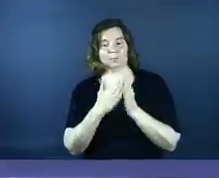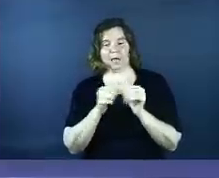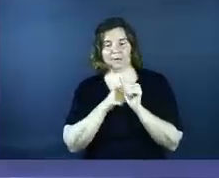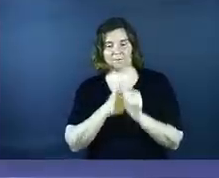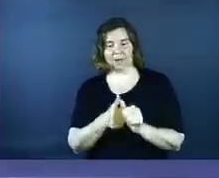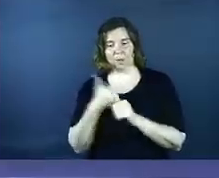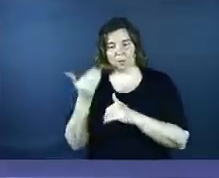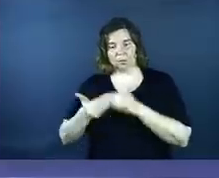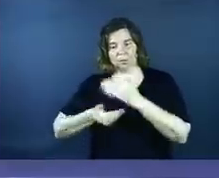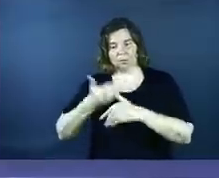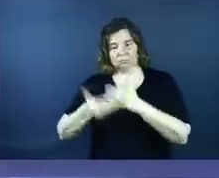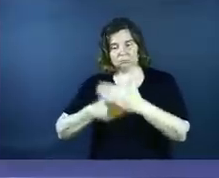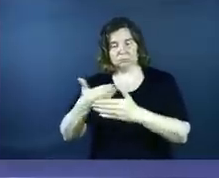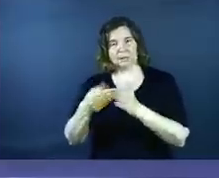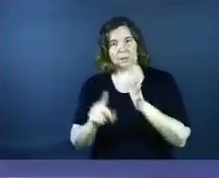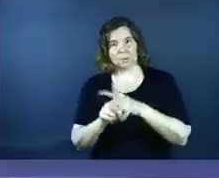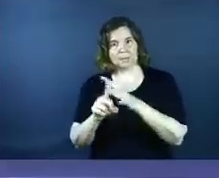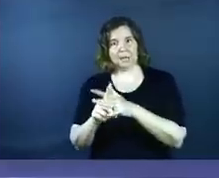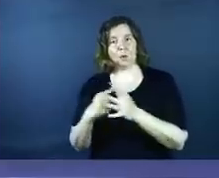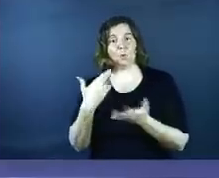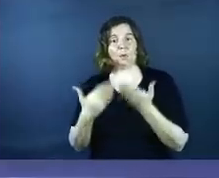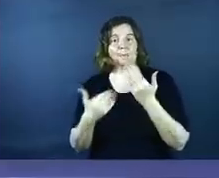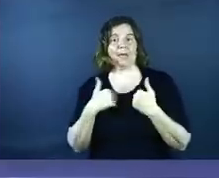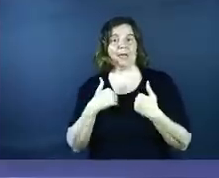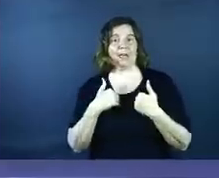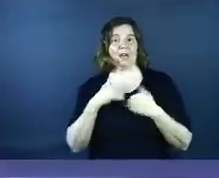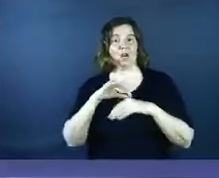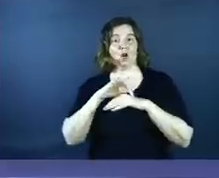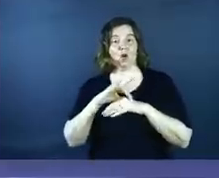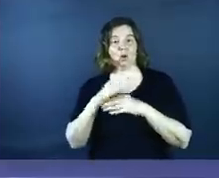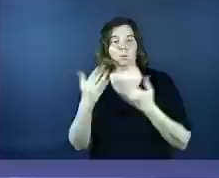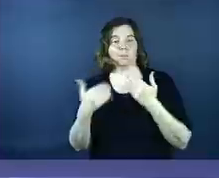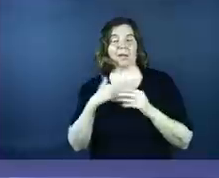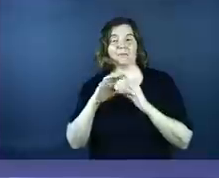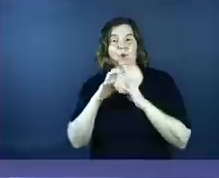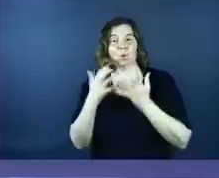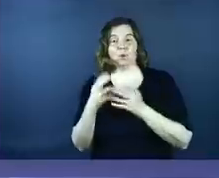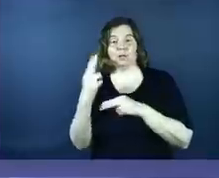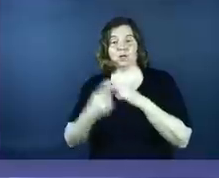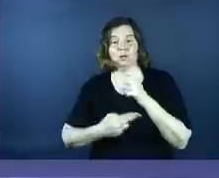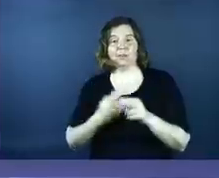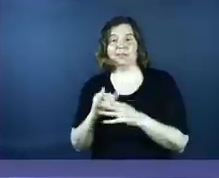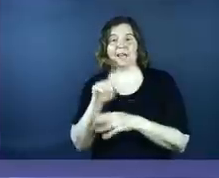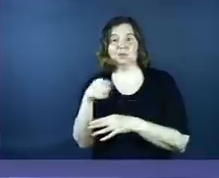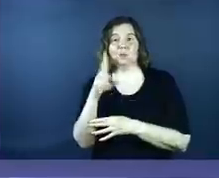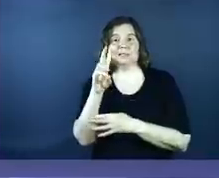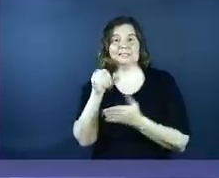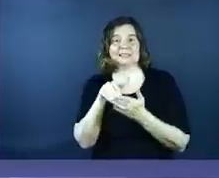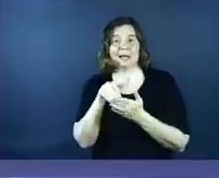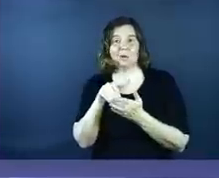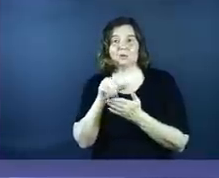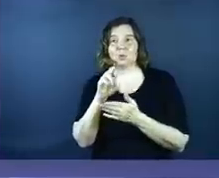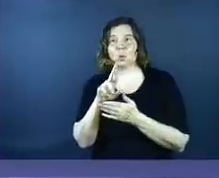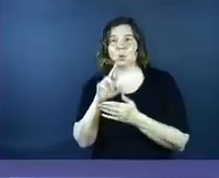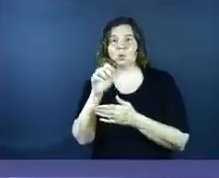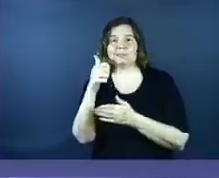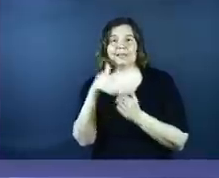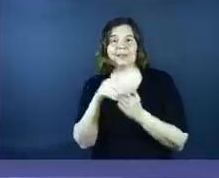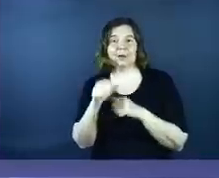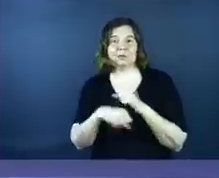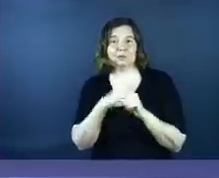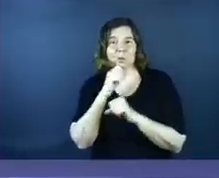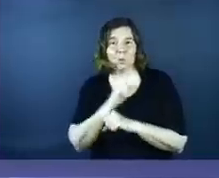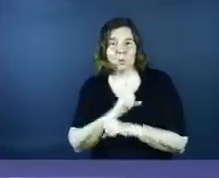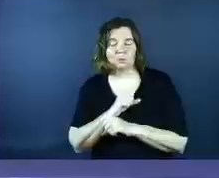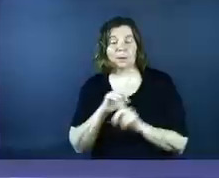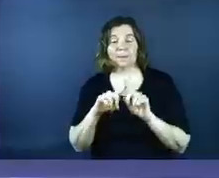the genealogies that are presented there, we may have an earth, we may have a world and a universe that's only 6,000 or even 10,000 years